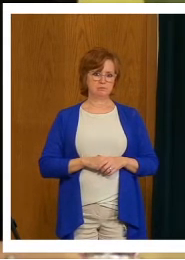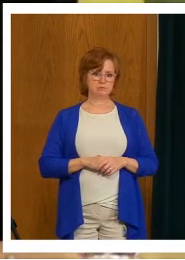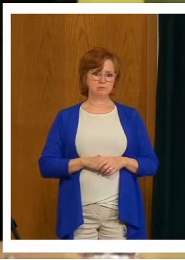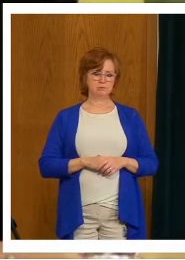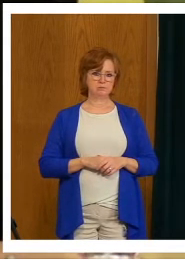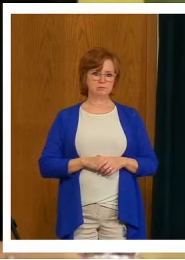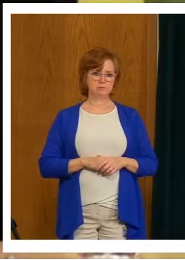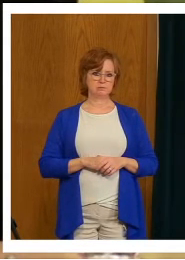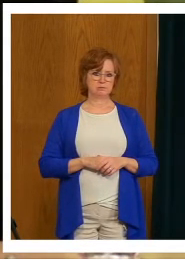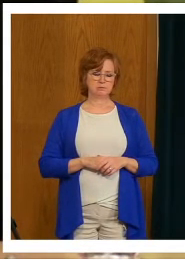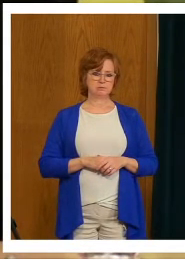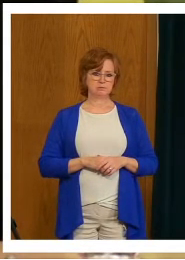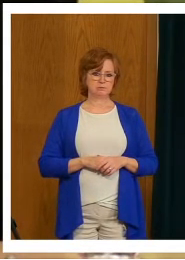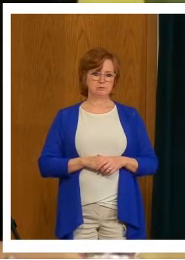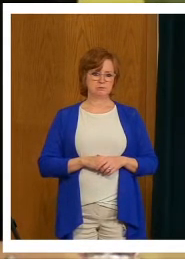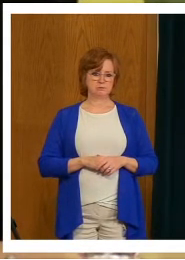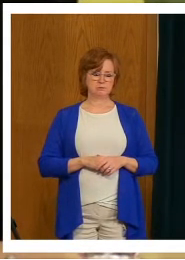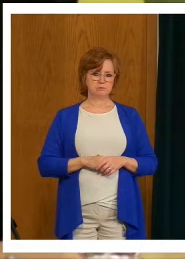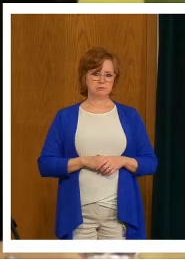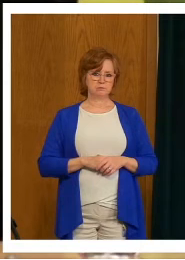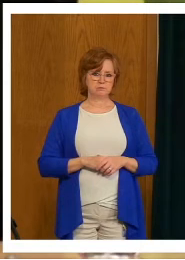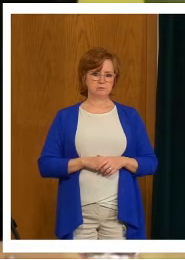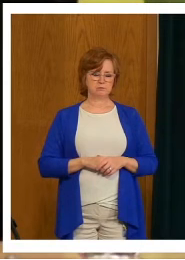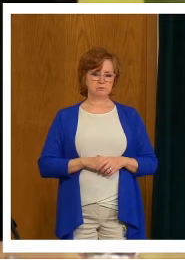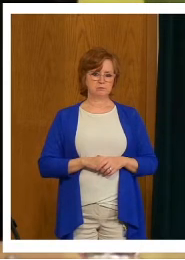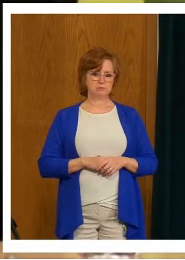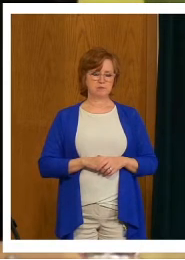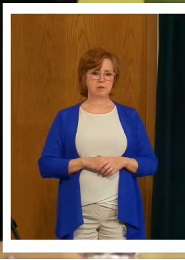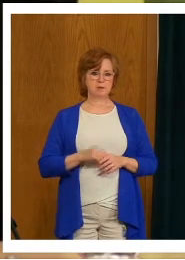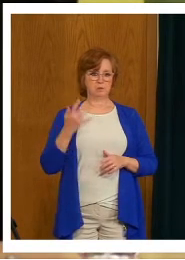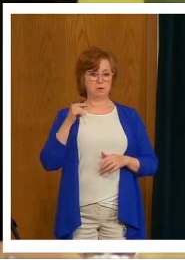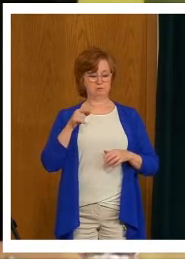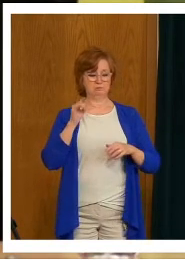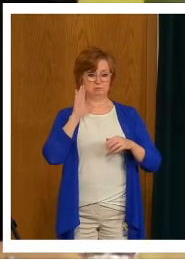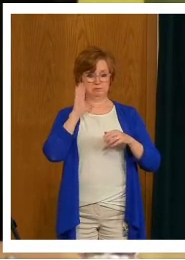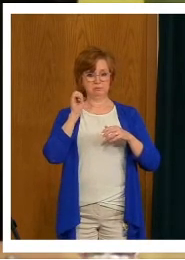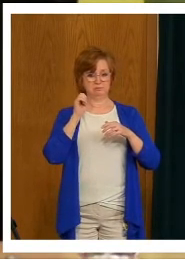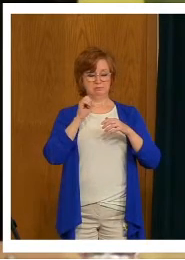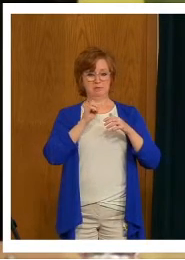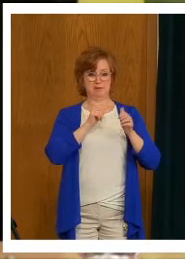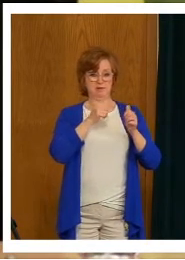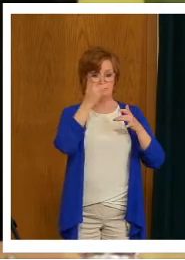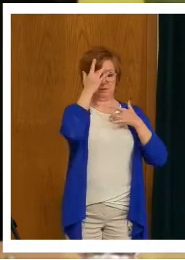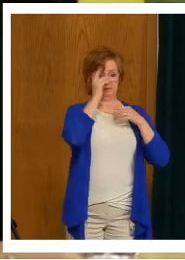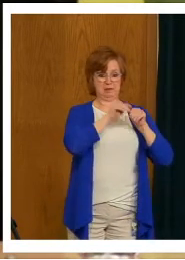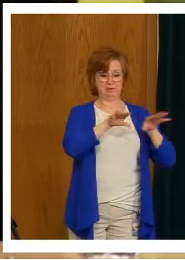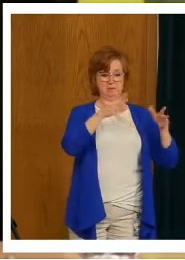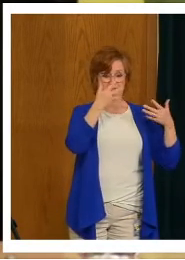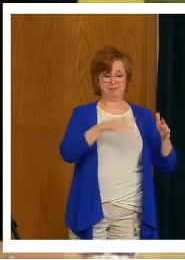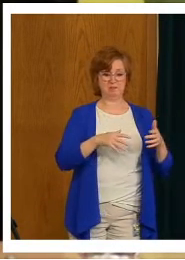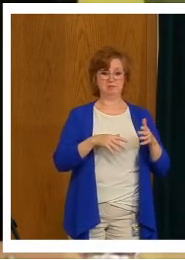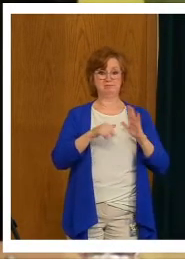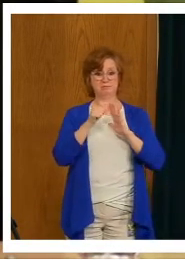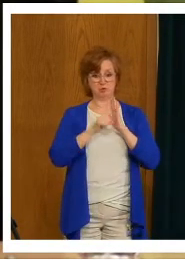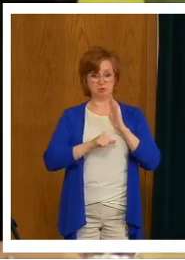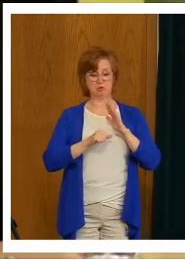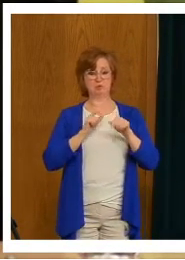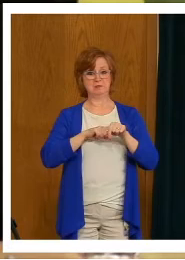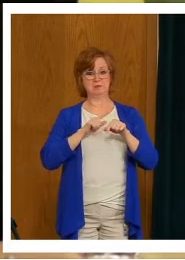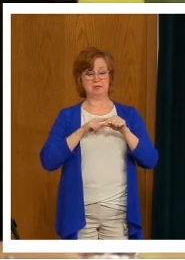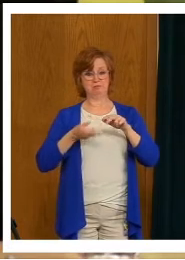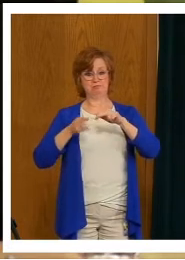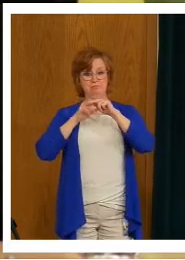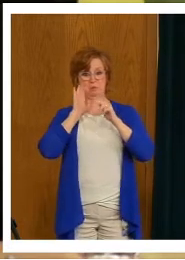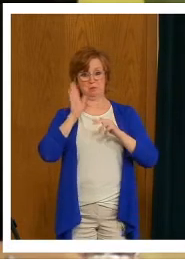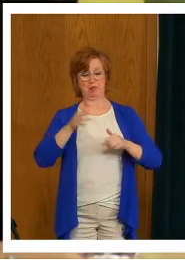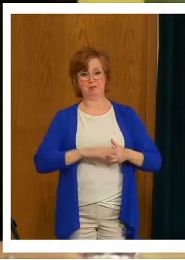some of the very busy times lie ahead for those in our healthcare system. And if that isn't cause, in addition